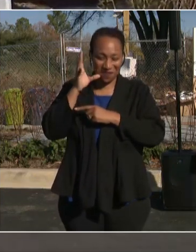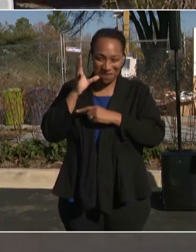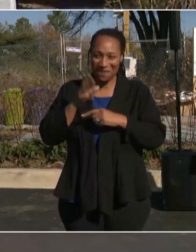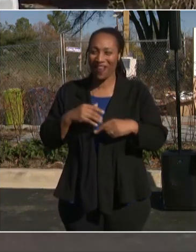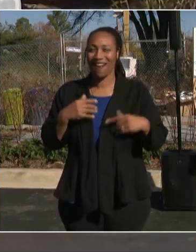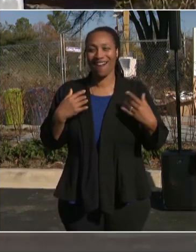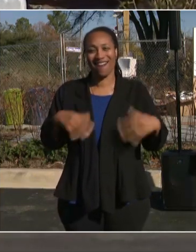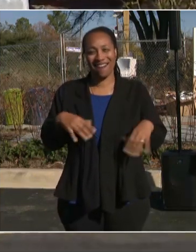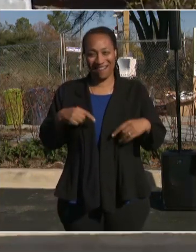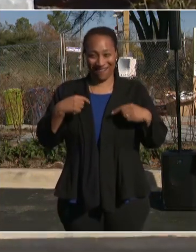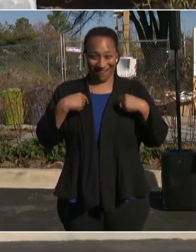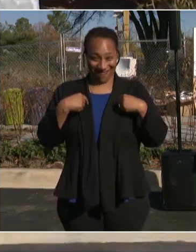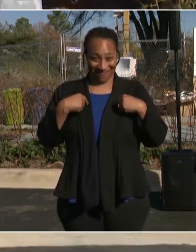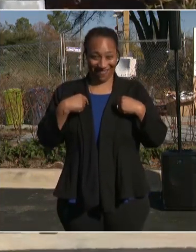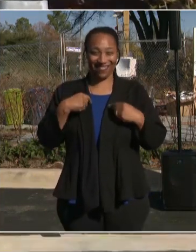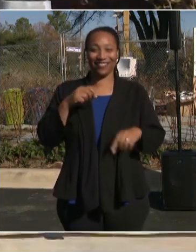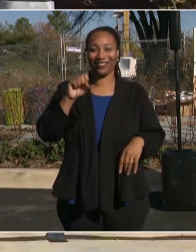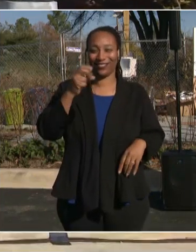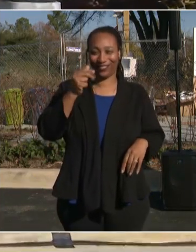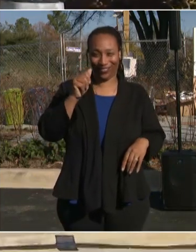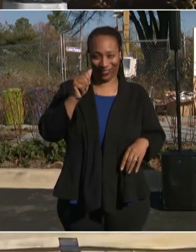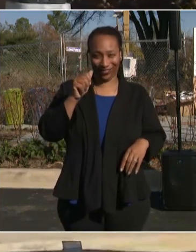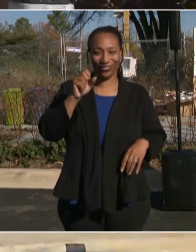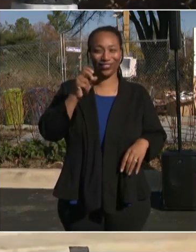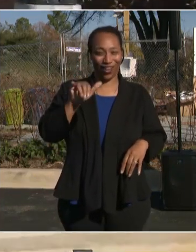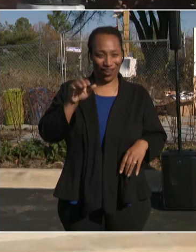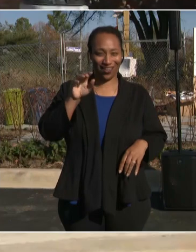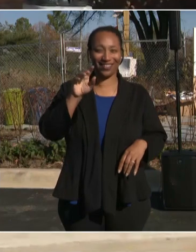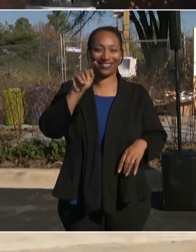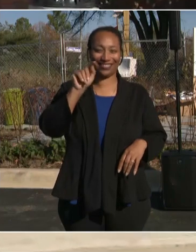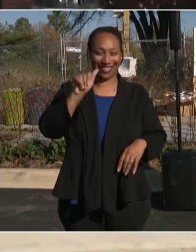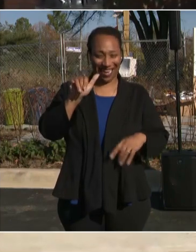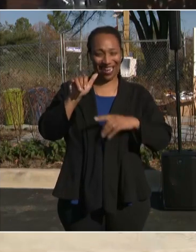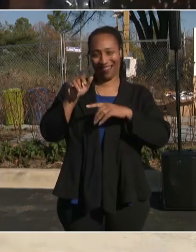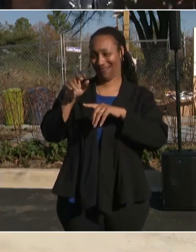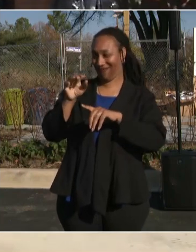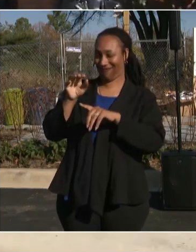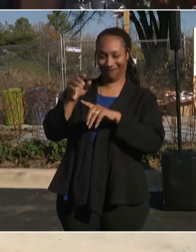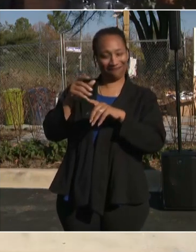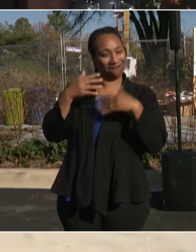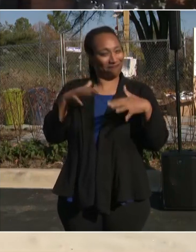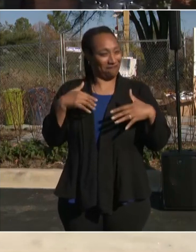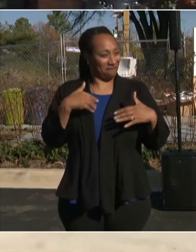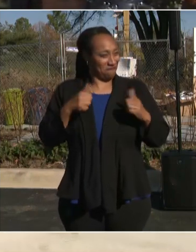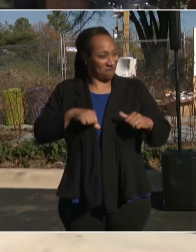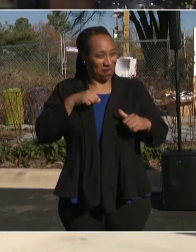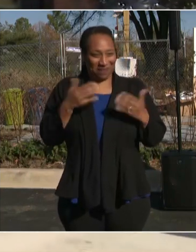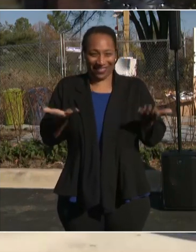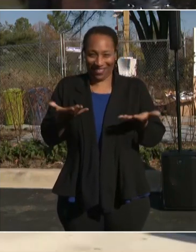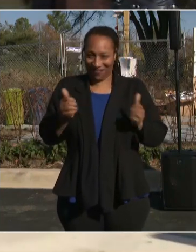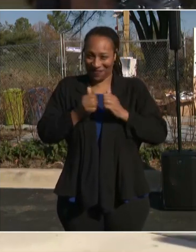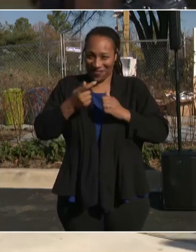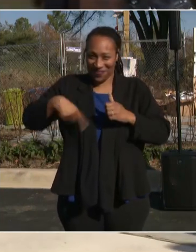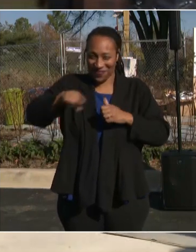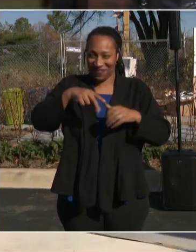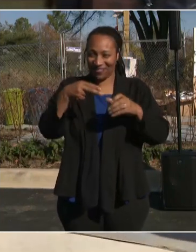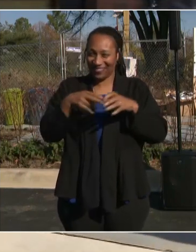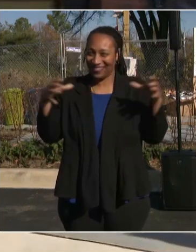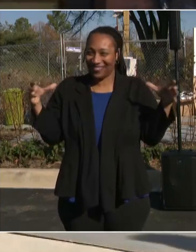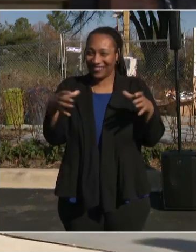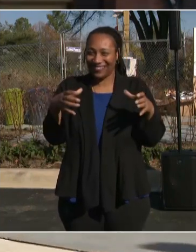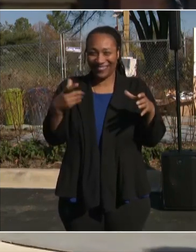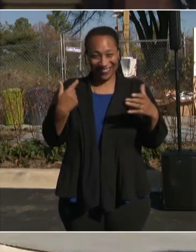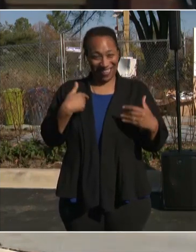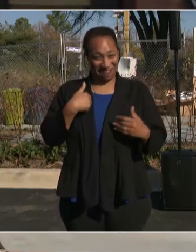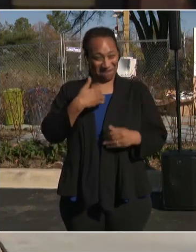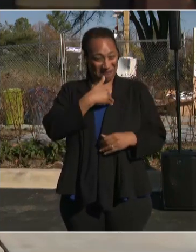you today. I am a proud member of the Berry Farm community. Almost 20 years ago, my parents,